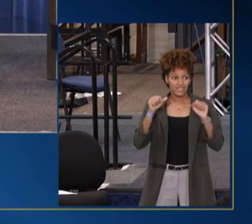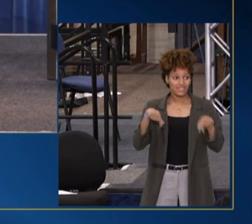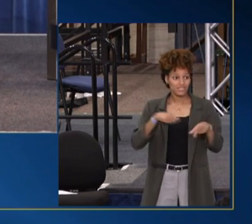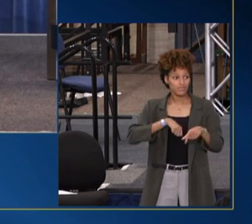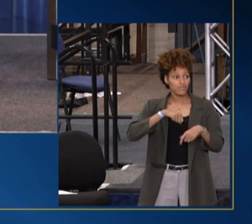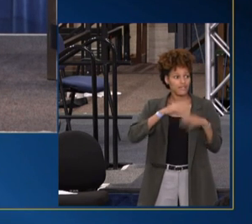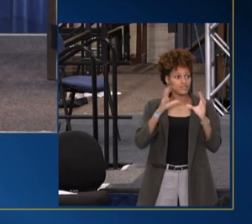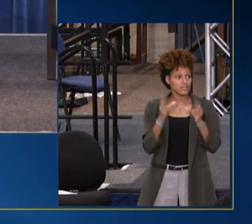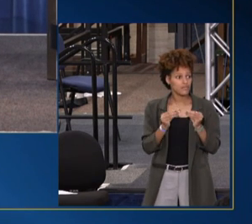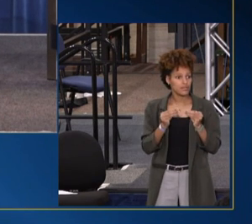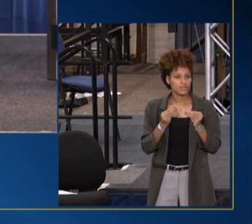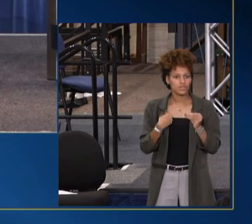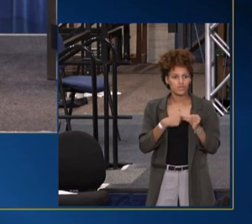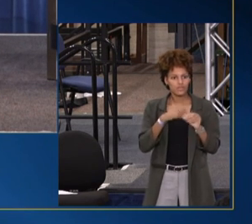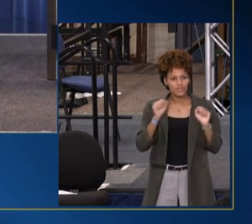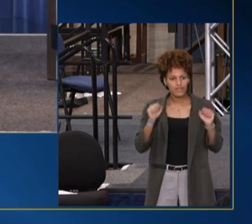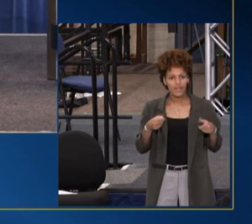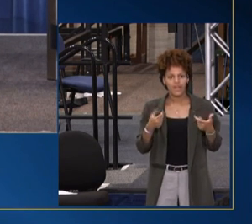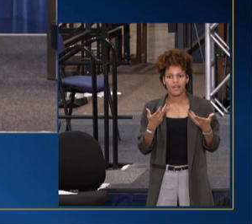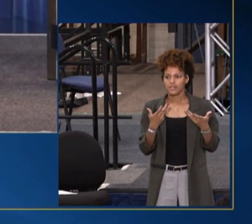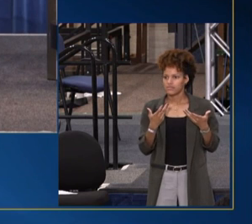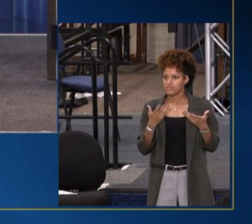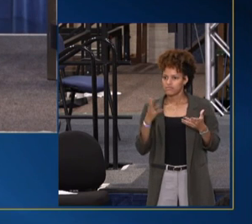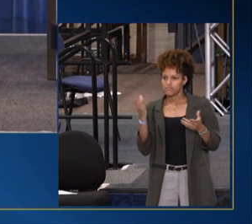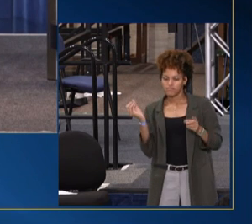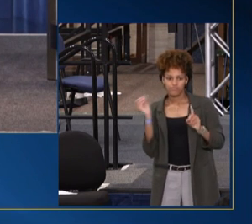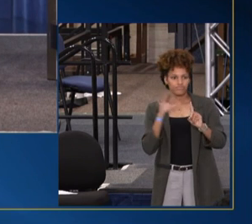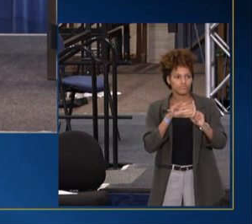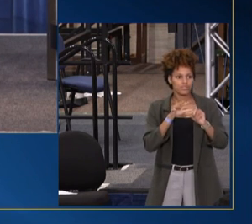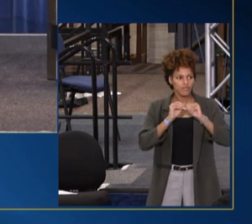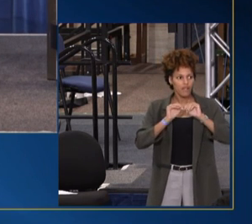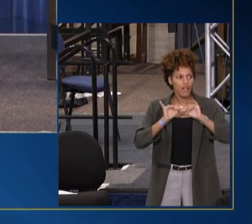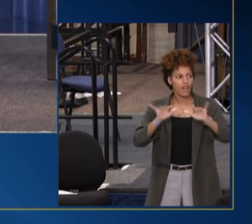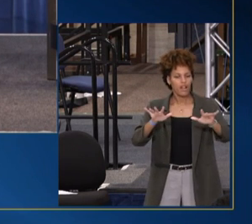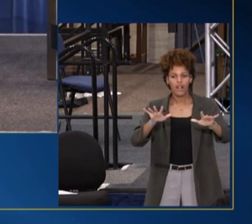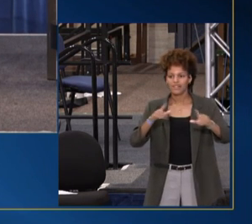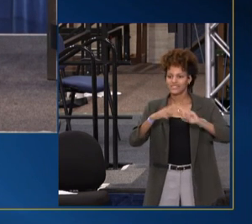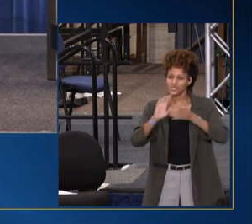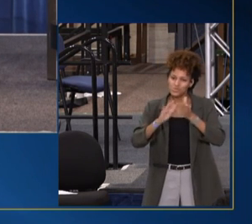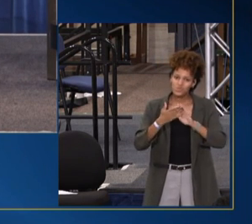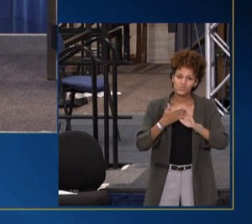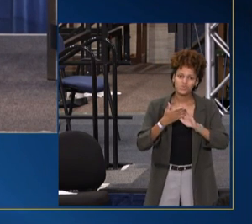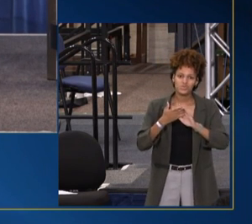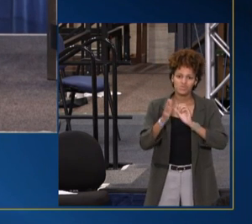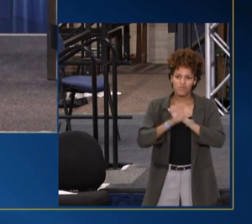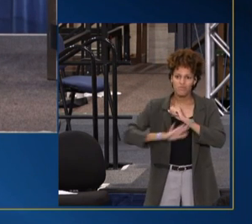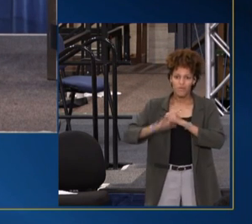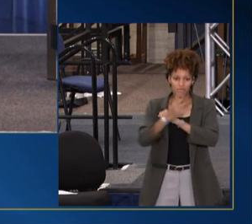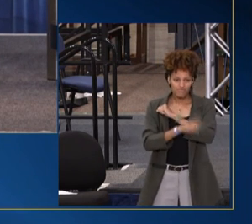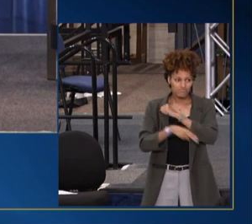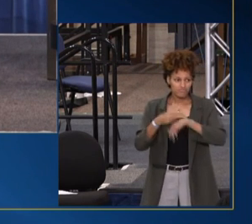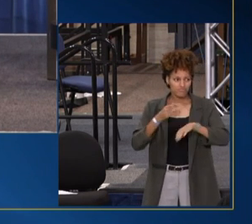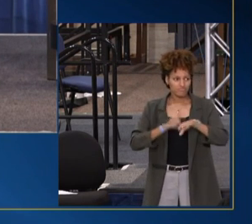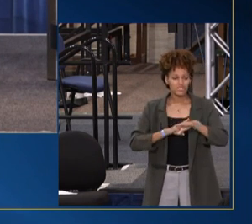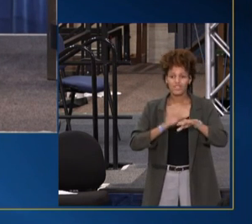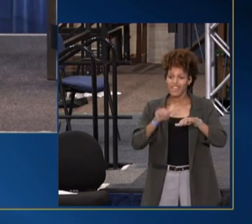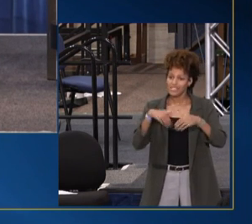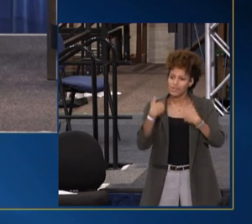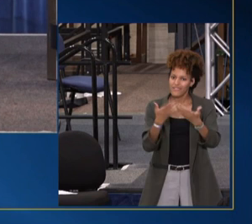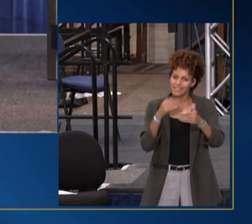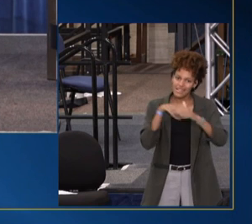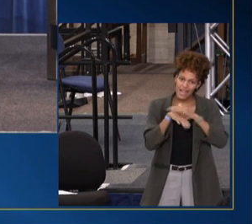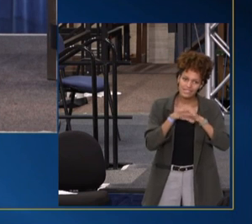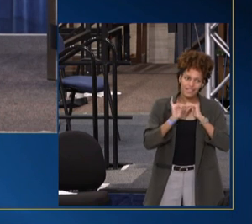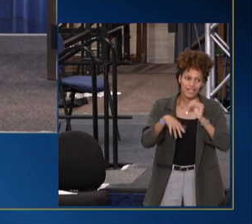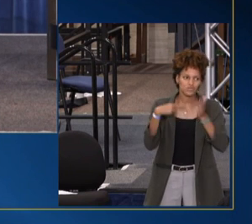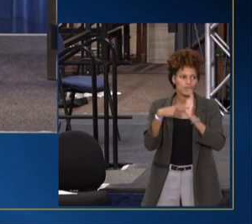Pride Summit so that we can air it across communities across the nation, that's providing access, that's